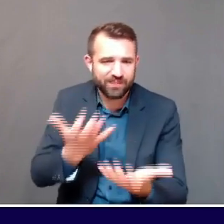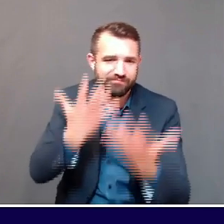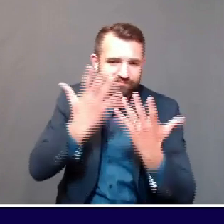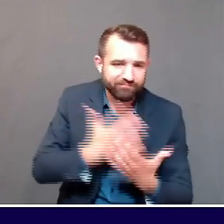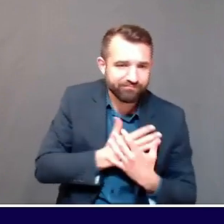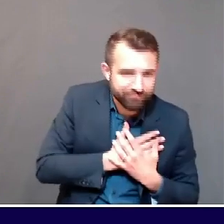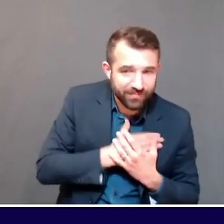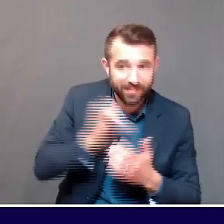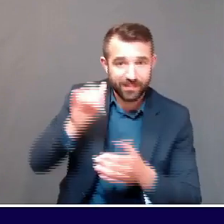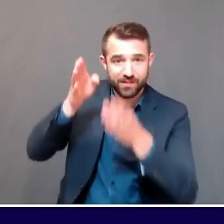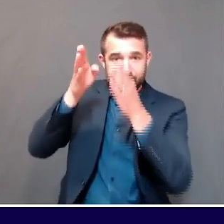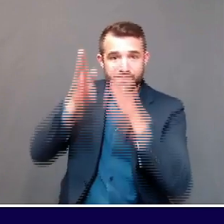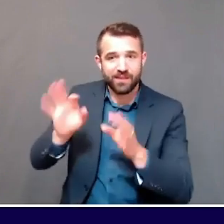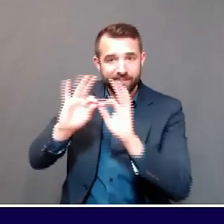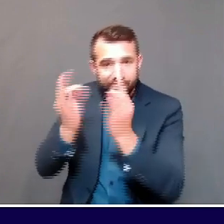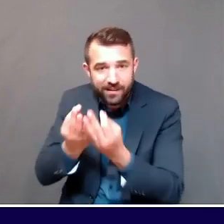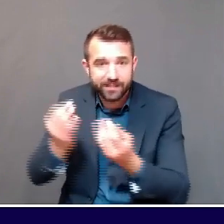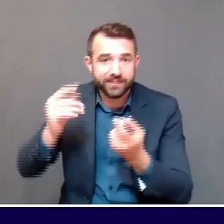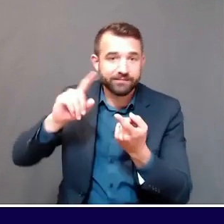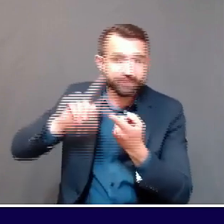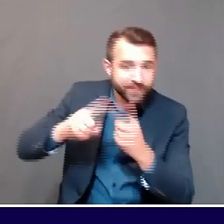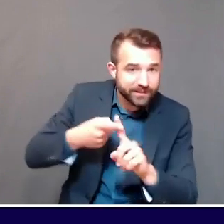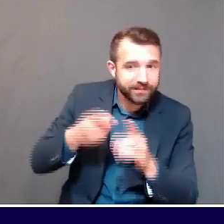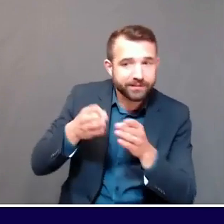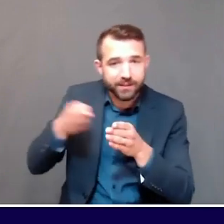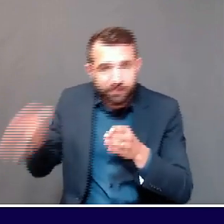during this time of their deep grief.